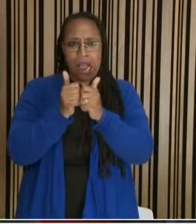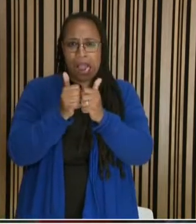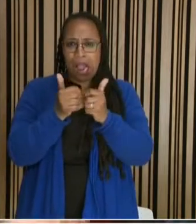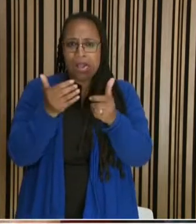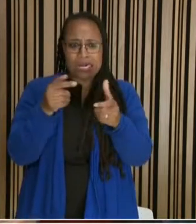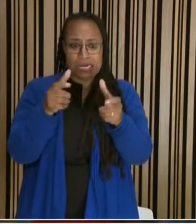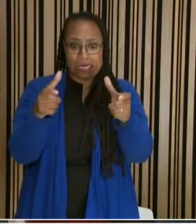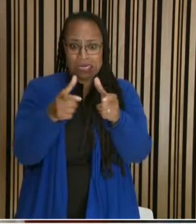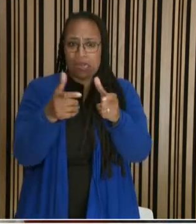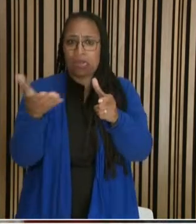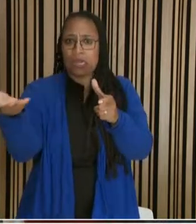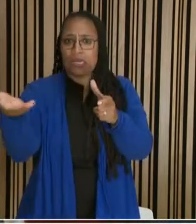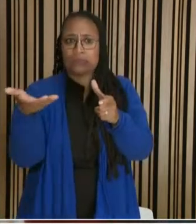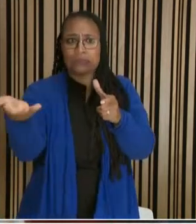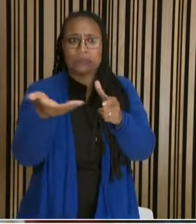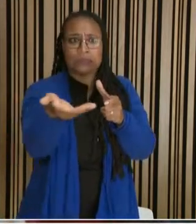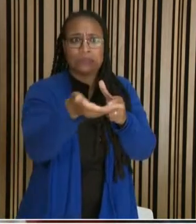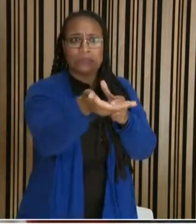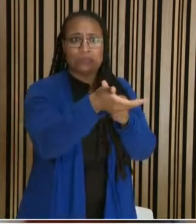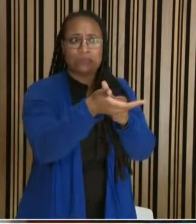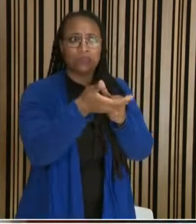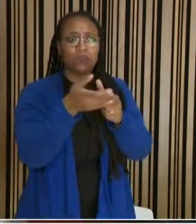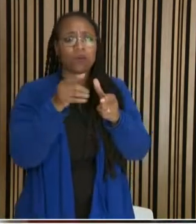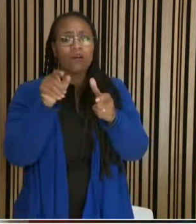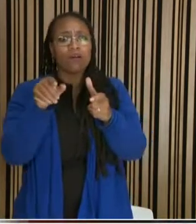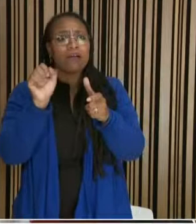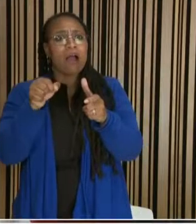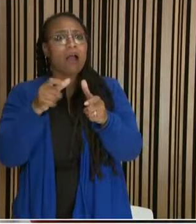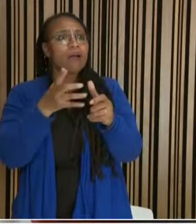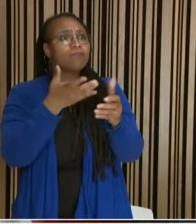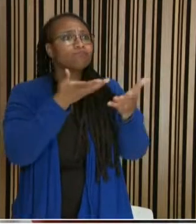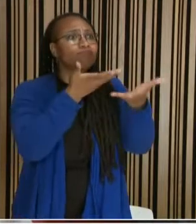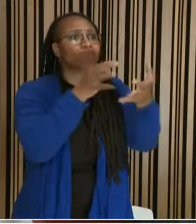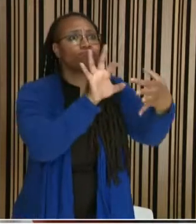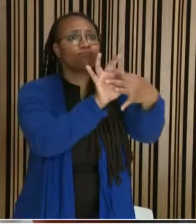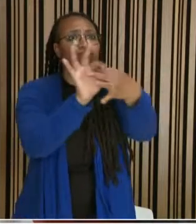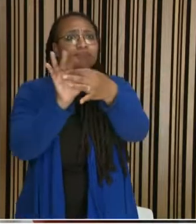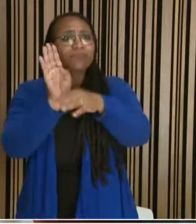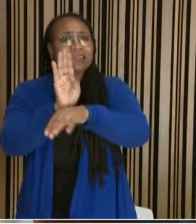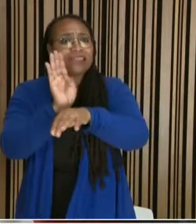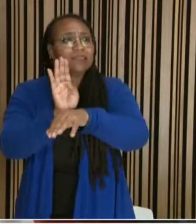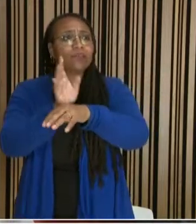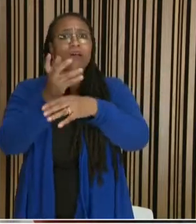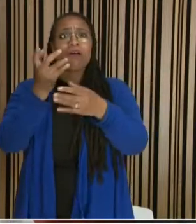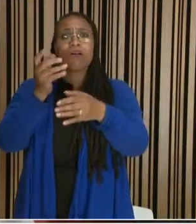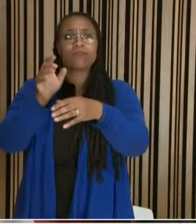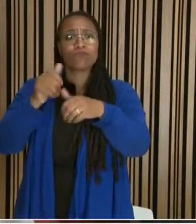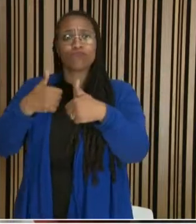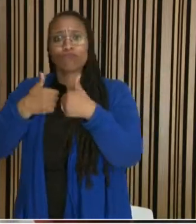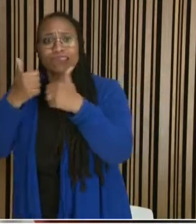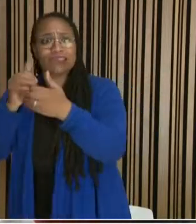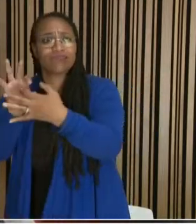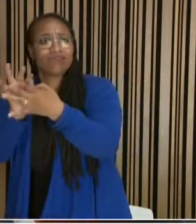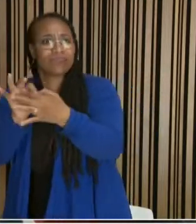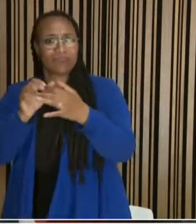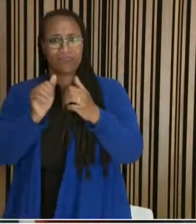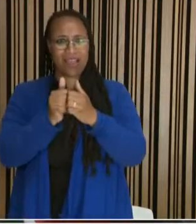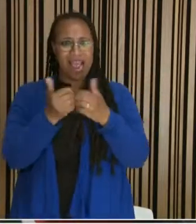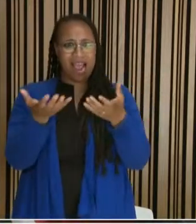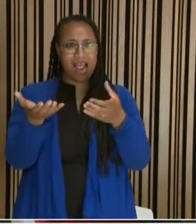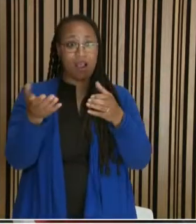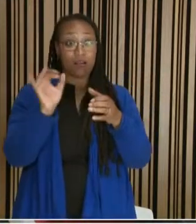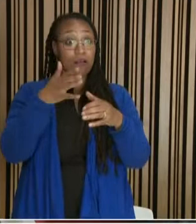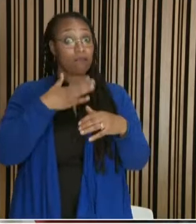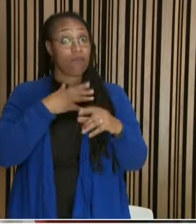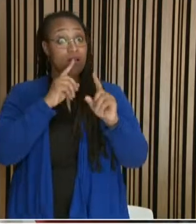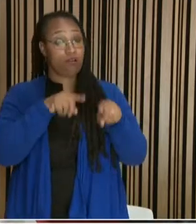can we respond to the business community's request for more police in the downtown? And my response was, how can we